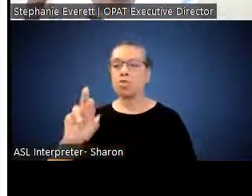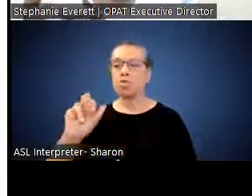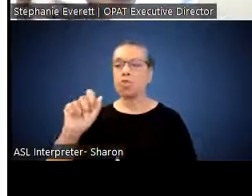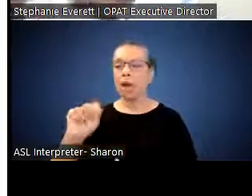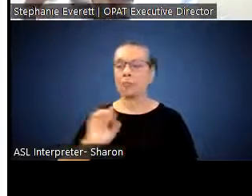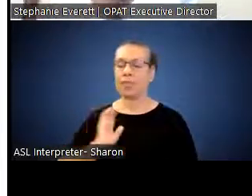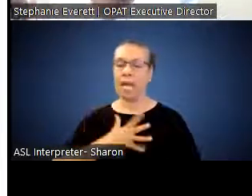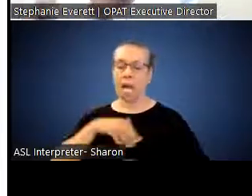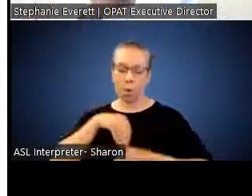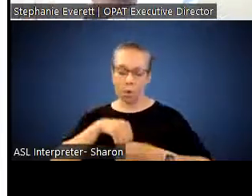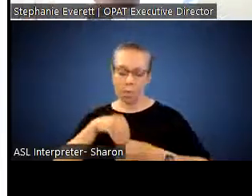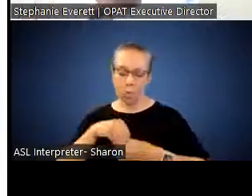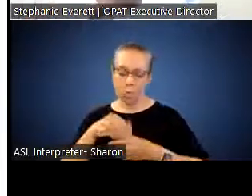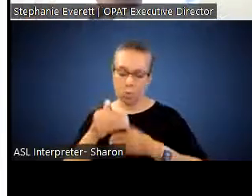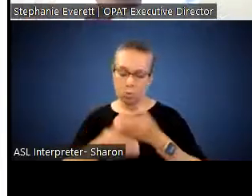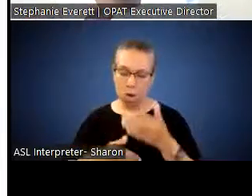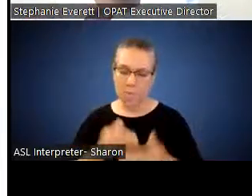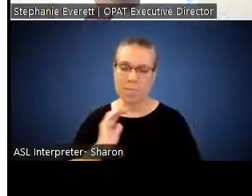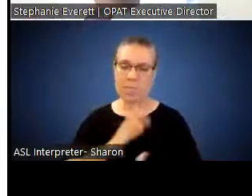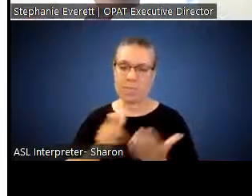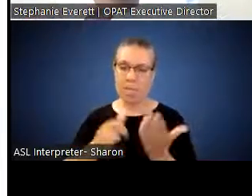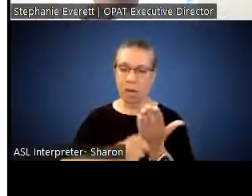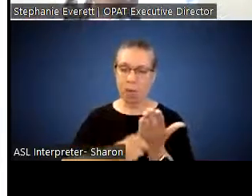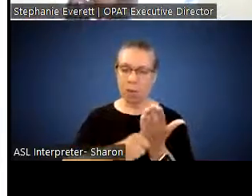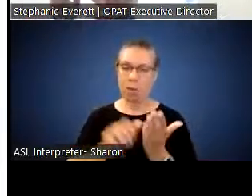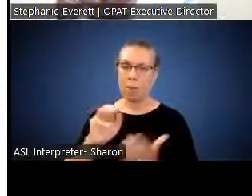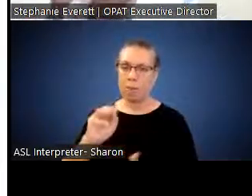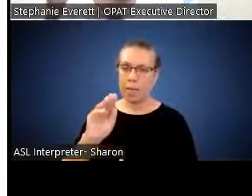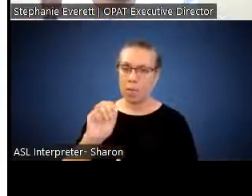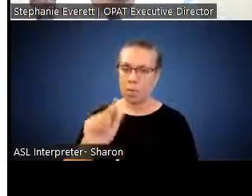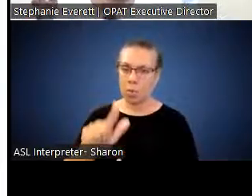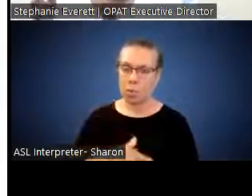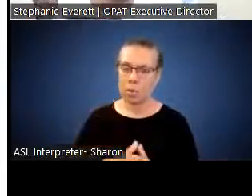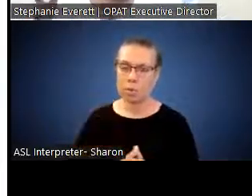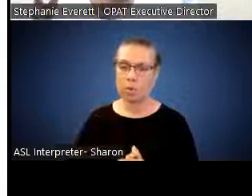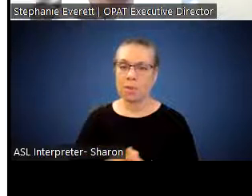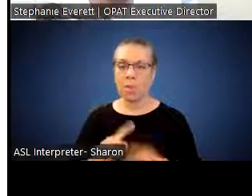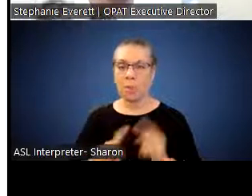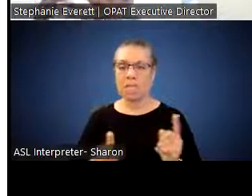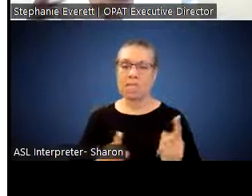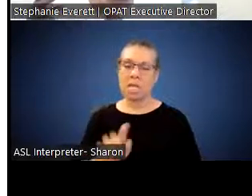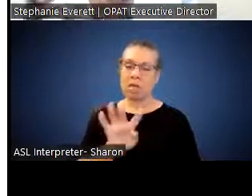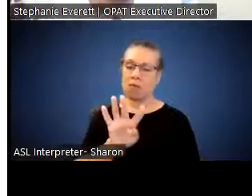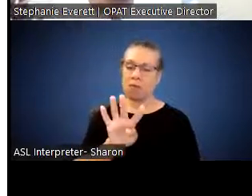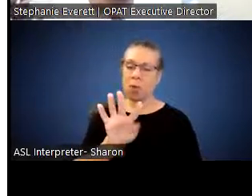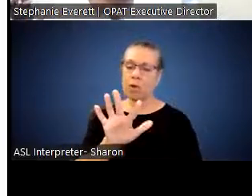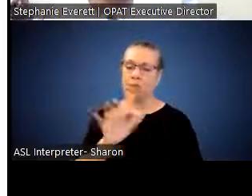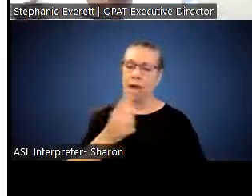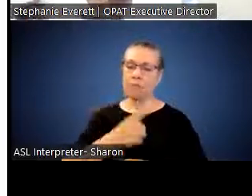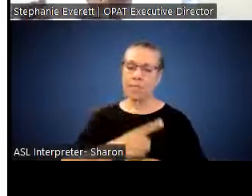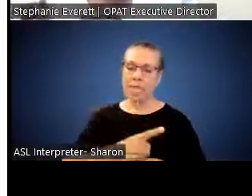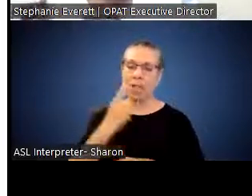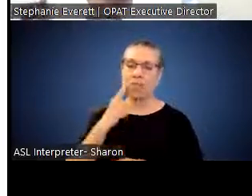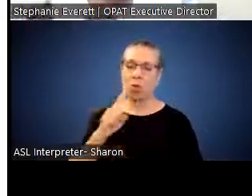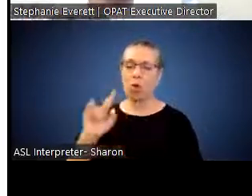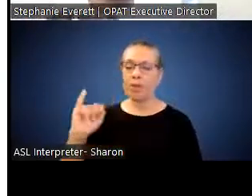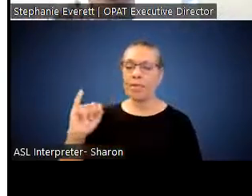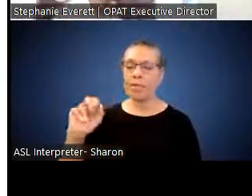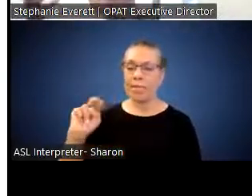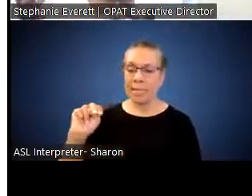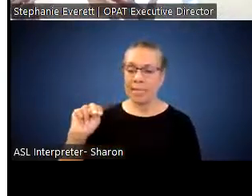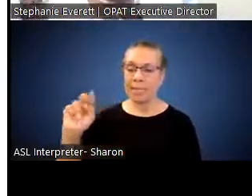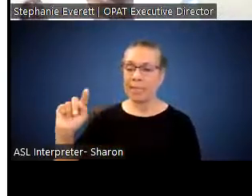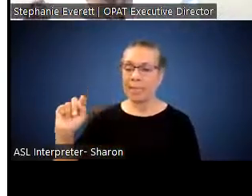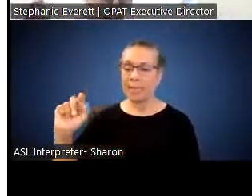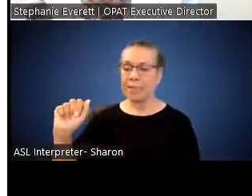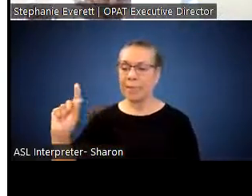structure and manuals. It was more like 45 days for the intake itself. Not that we